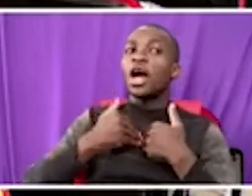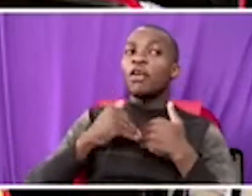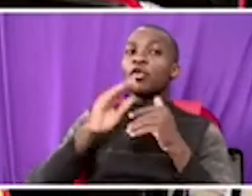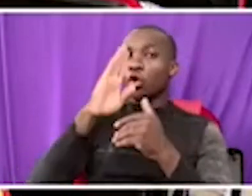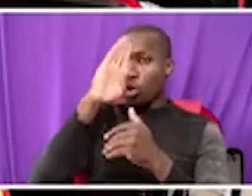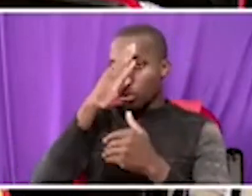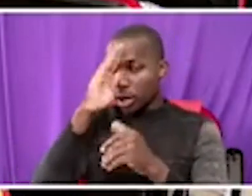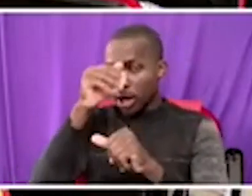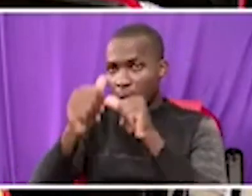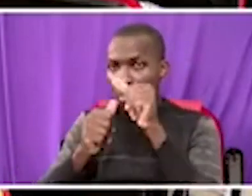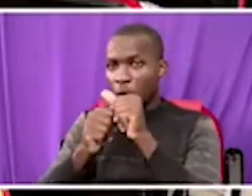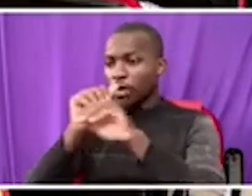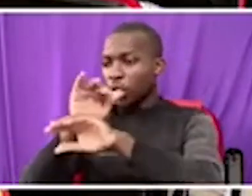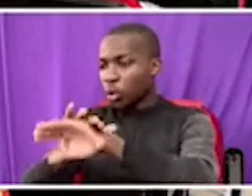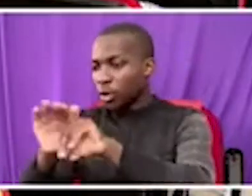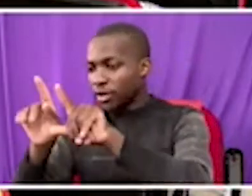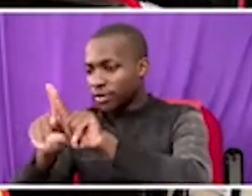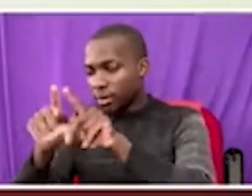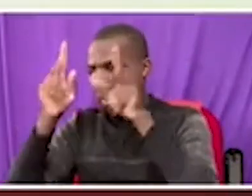good and the evil.